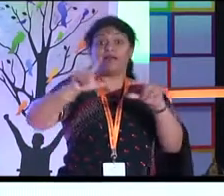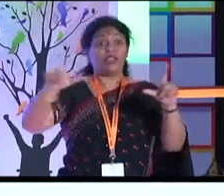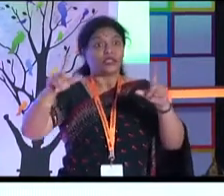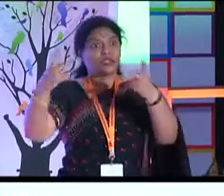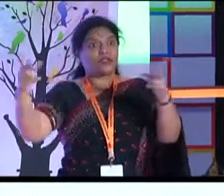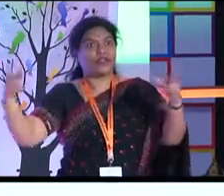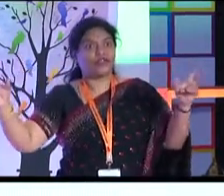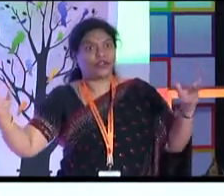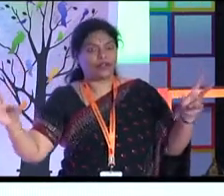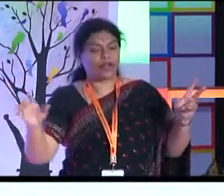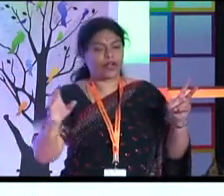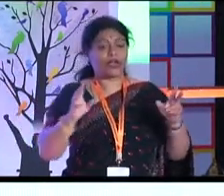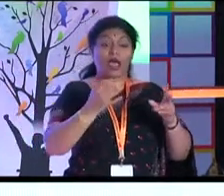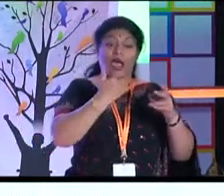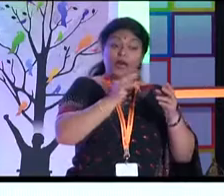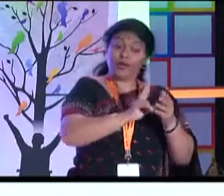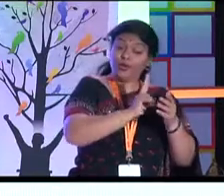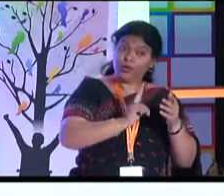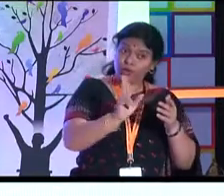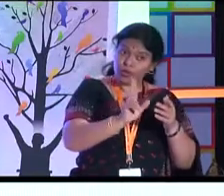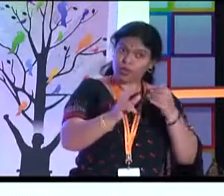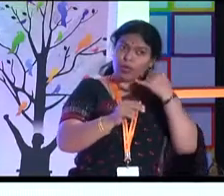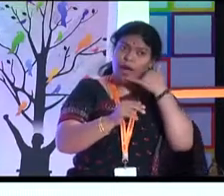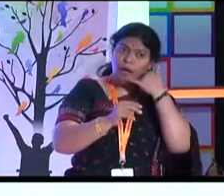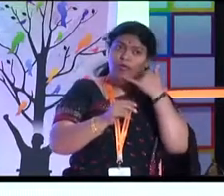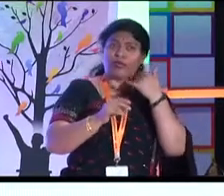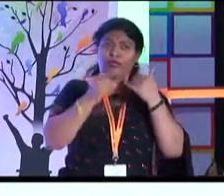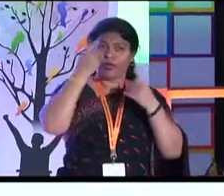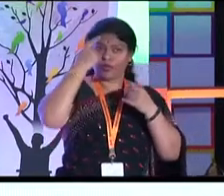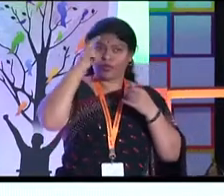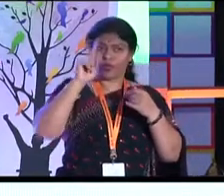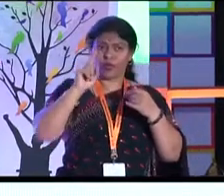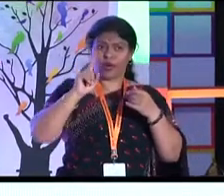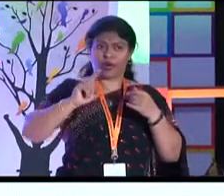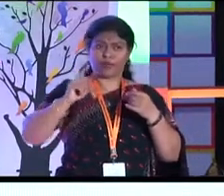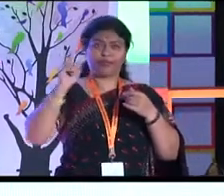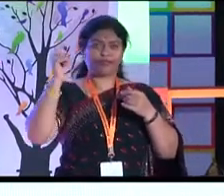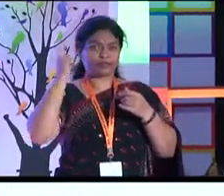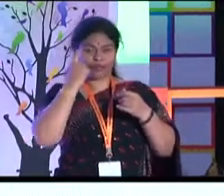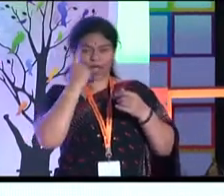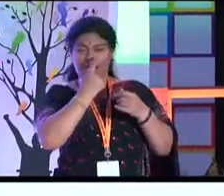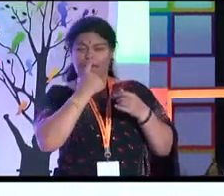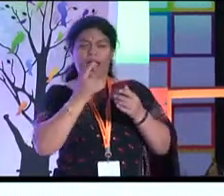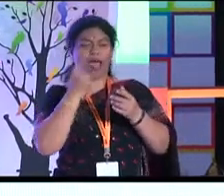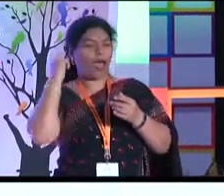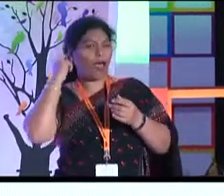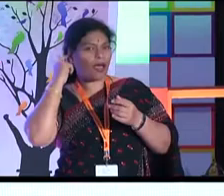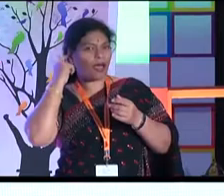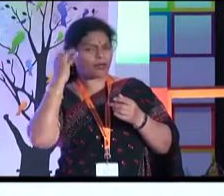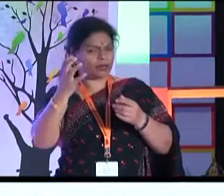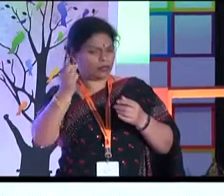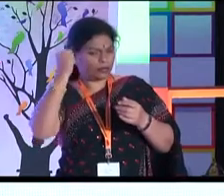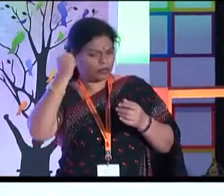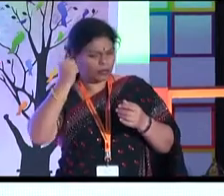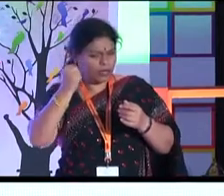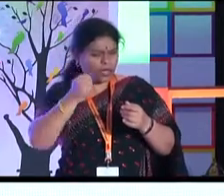automatically. You can use your mobile phone for as your eyes and ears. You know, it will actually recognize